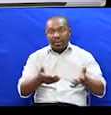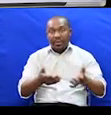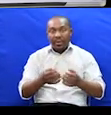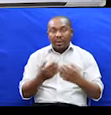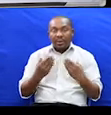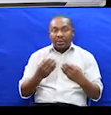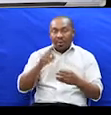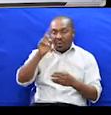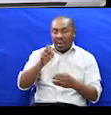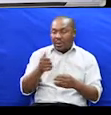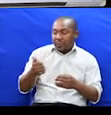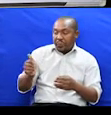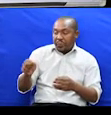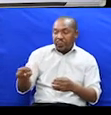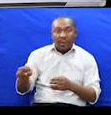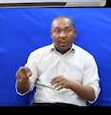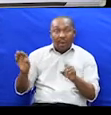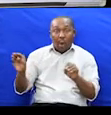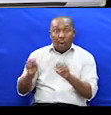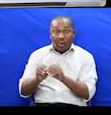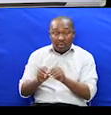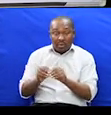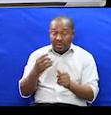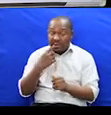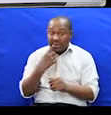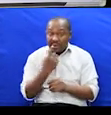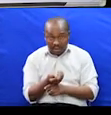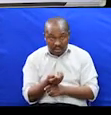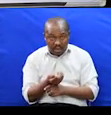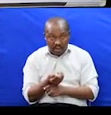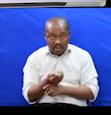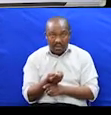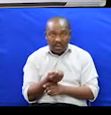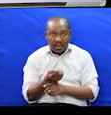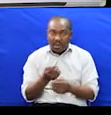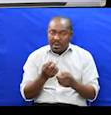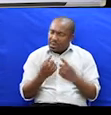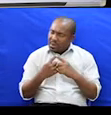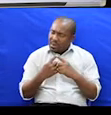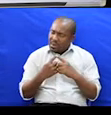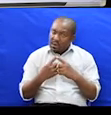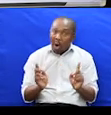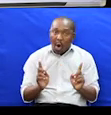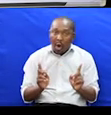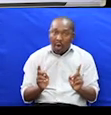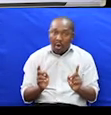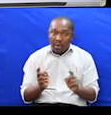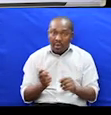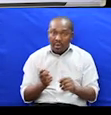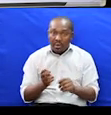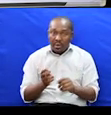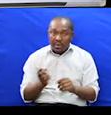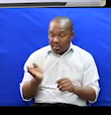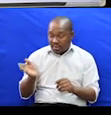So what we can conclude over here, we can say that even though this guy has